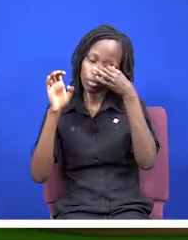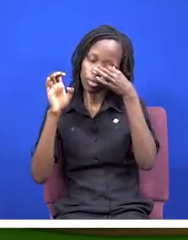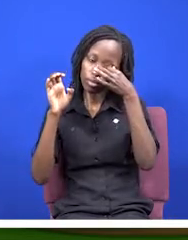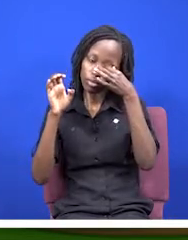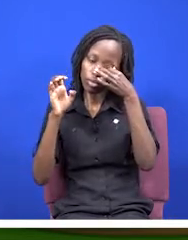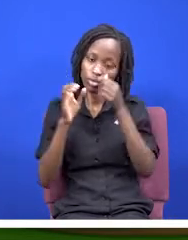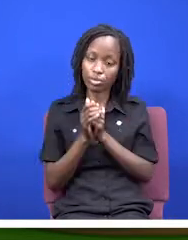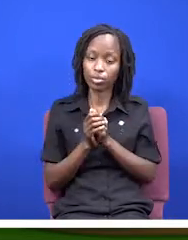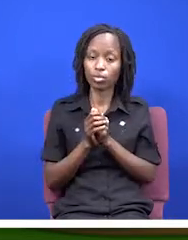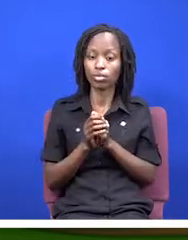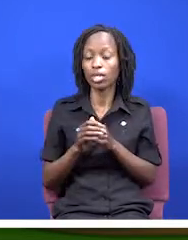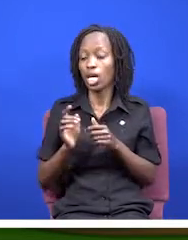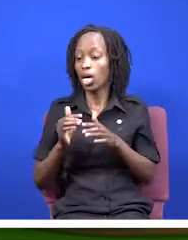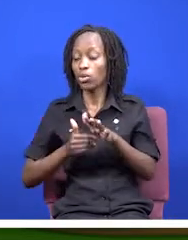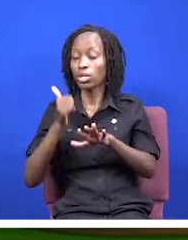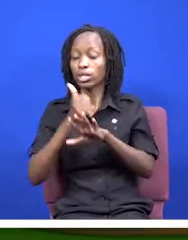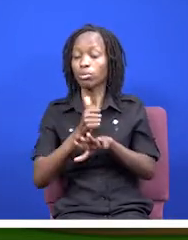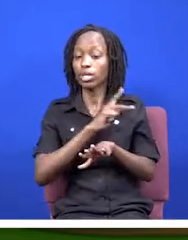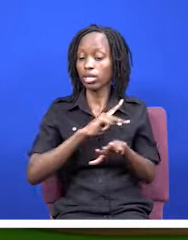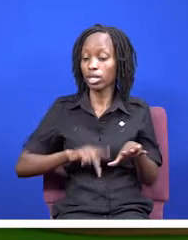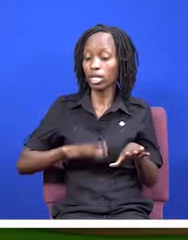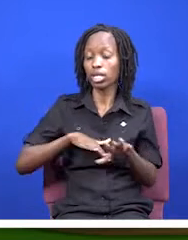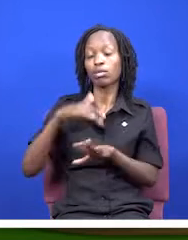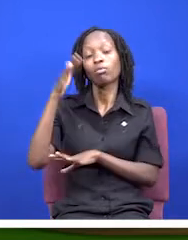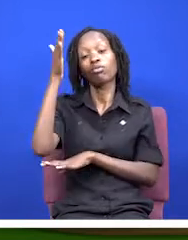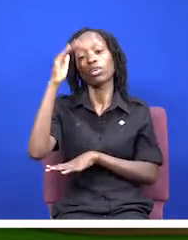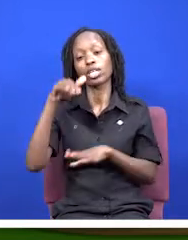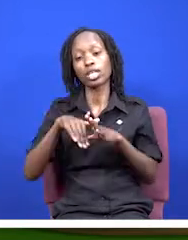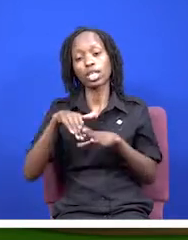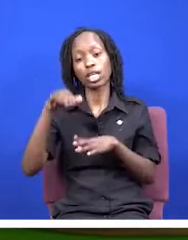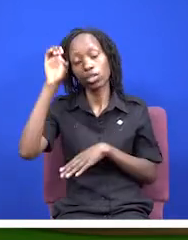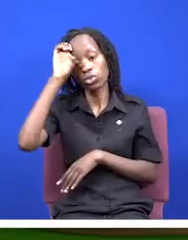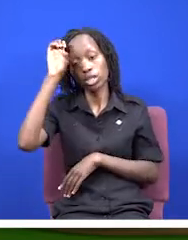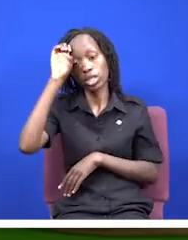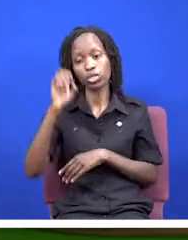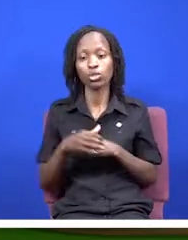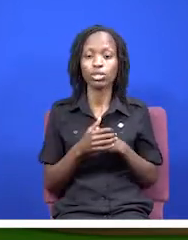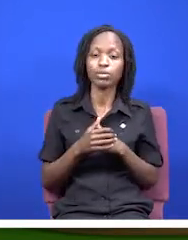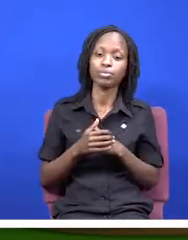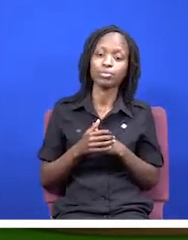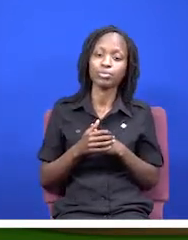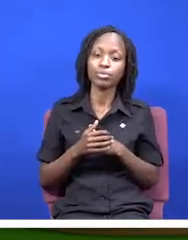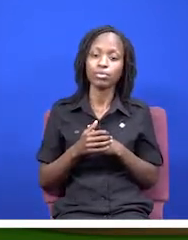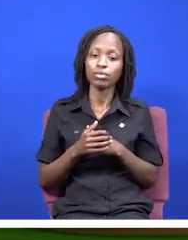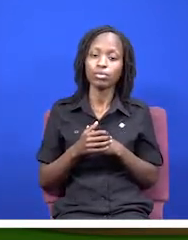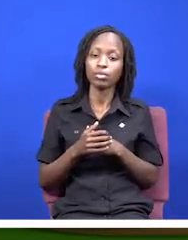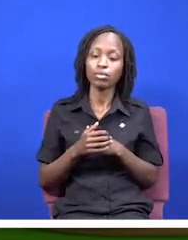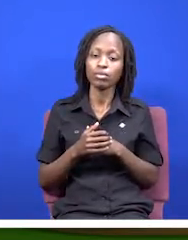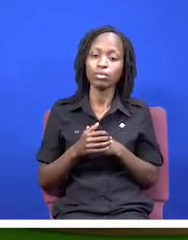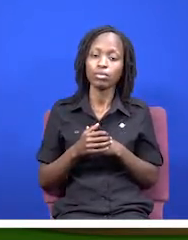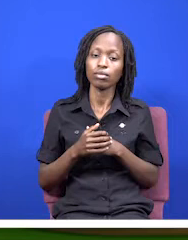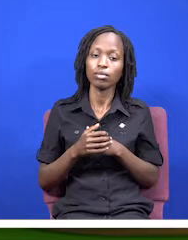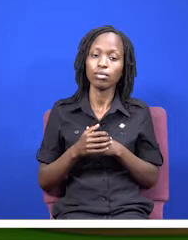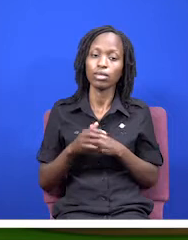that, what do, Shadi and Shali? We establish the kingdom of God in education. Yes,